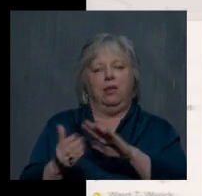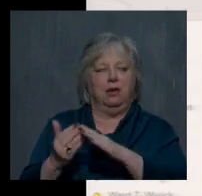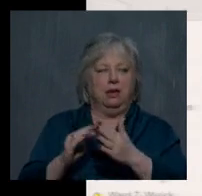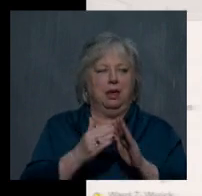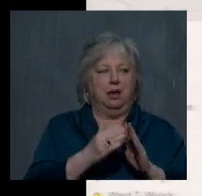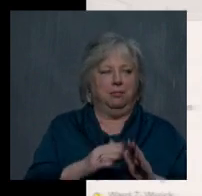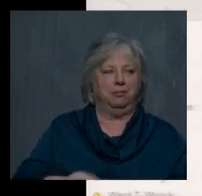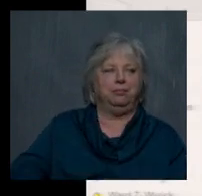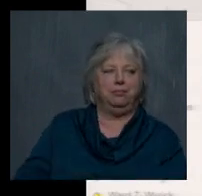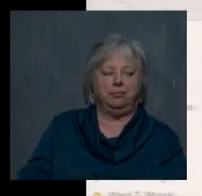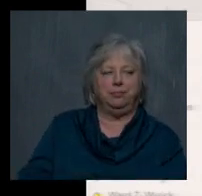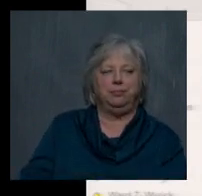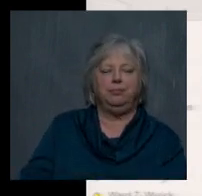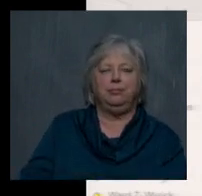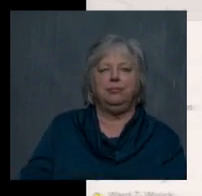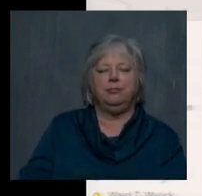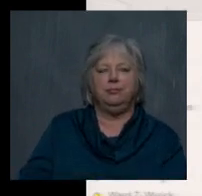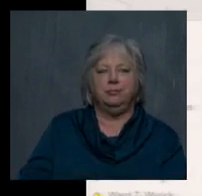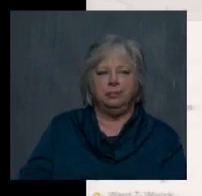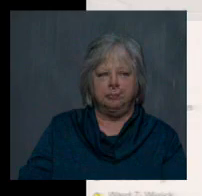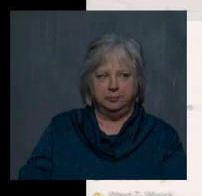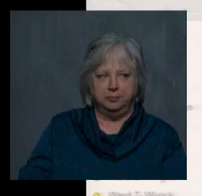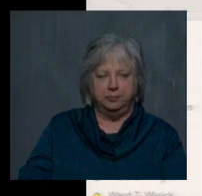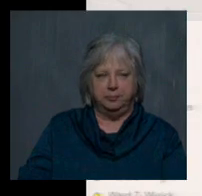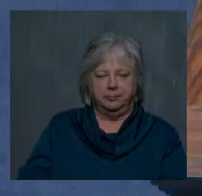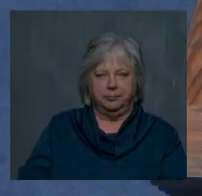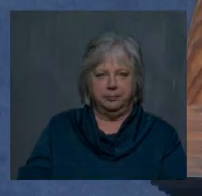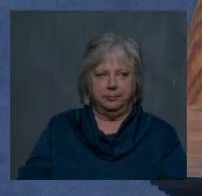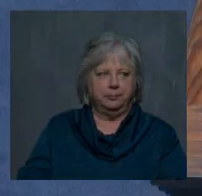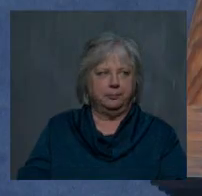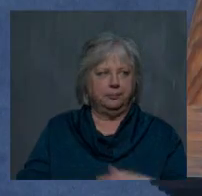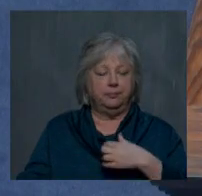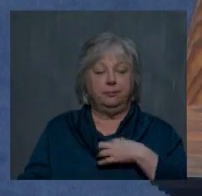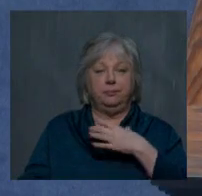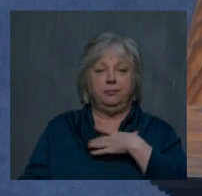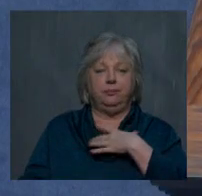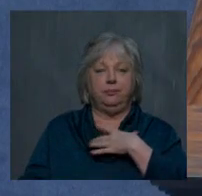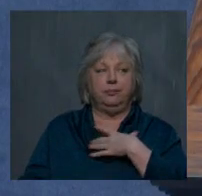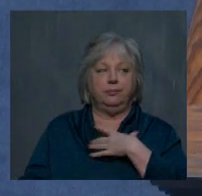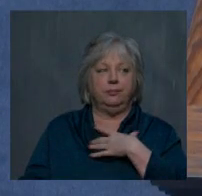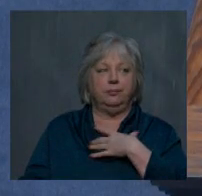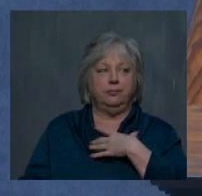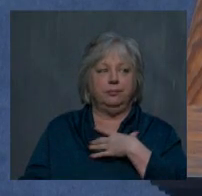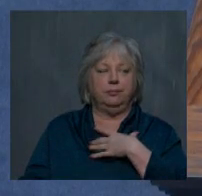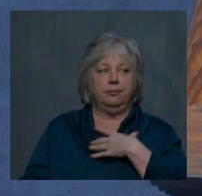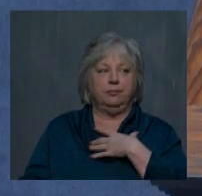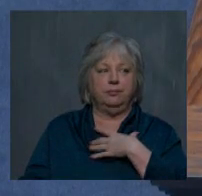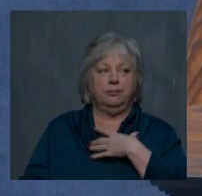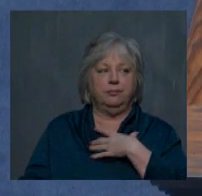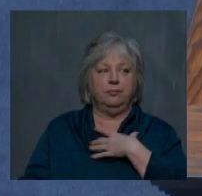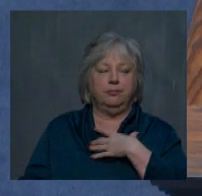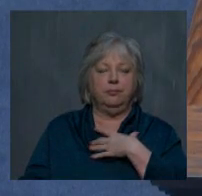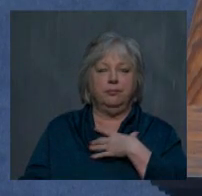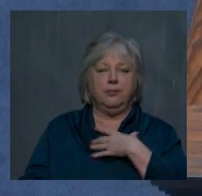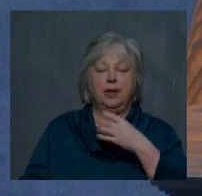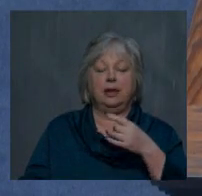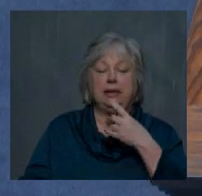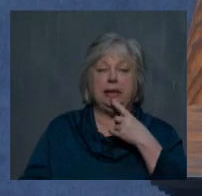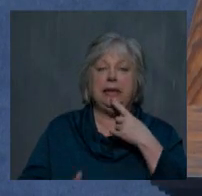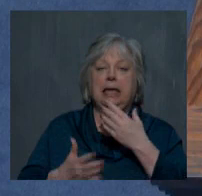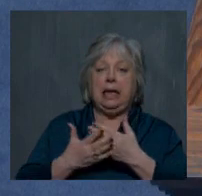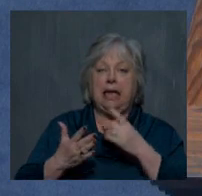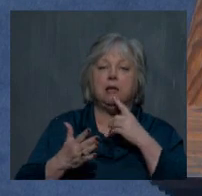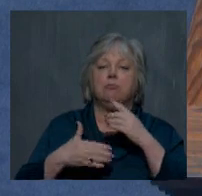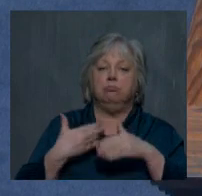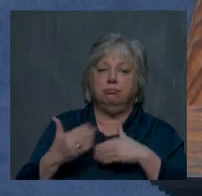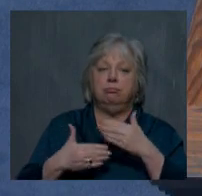Greg. Mayor, Vice Mayor, I'd like to say if things are going really, really good, and I